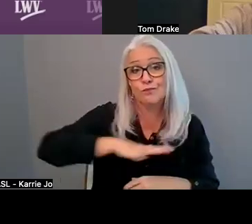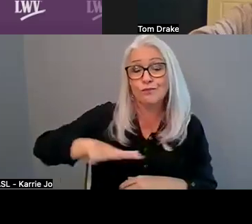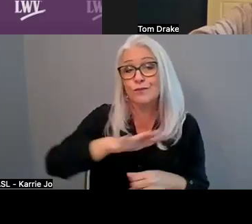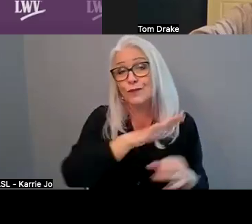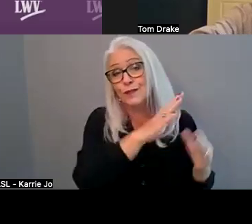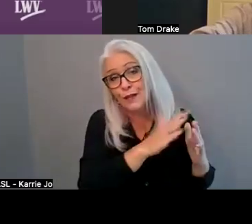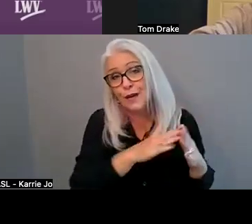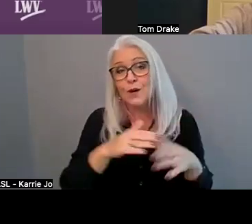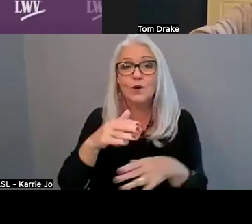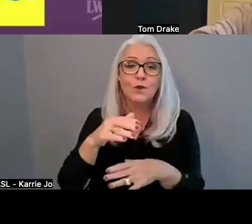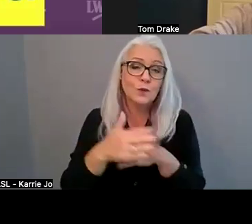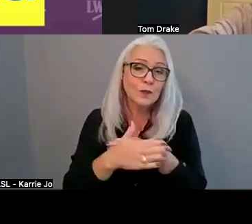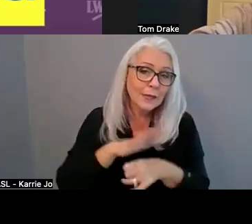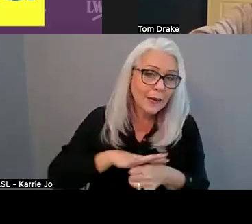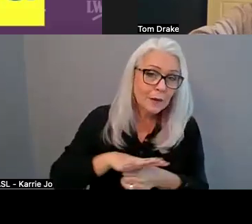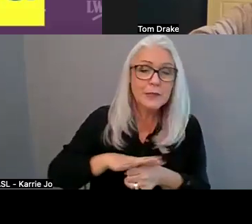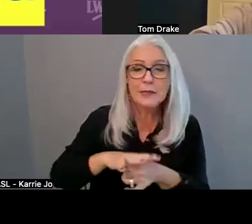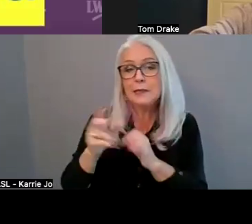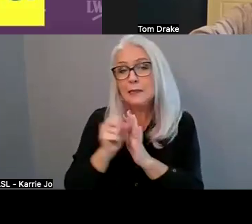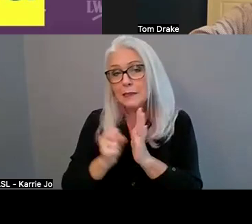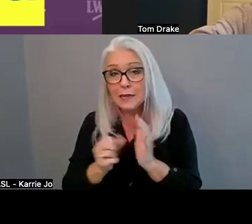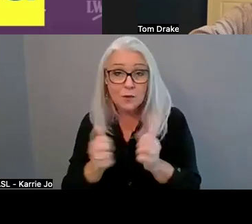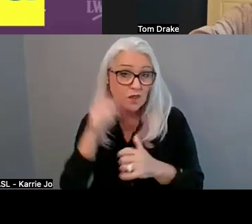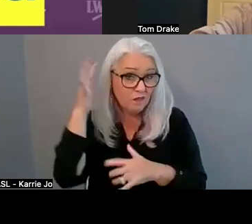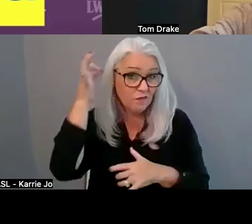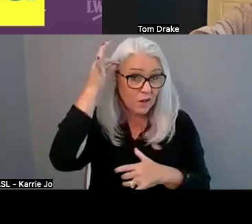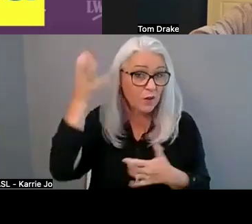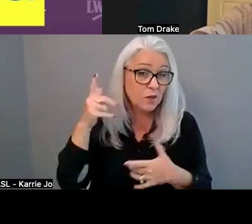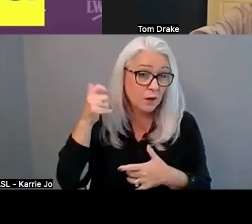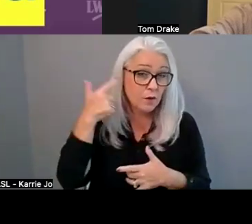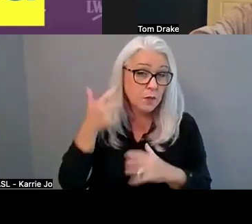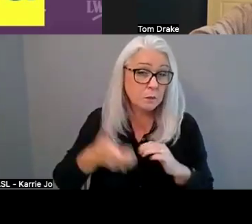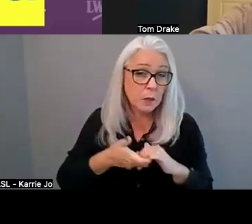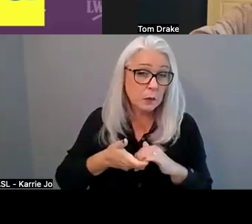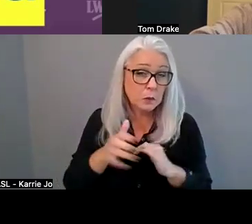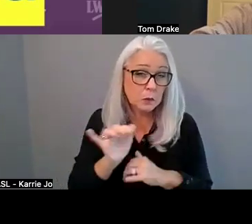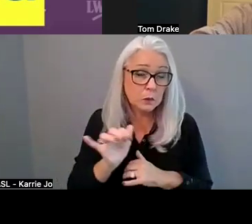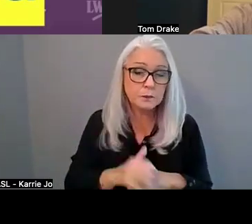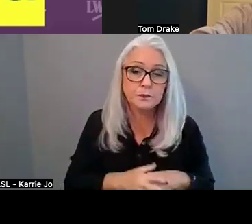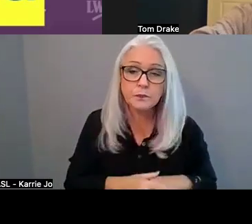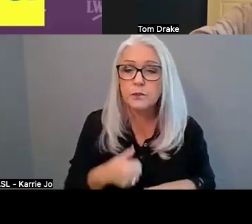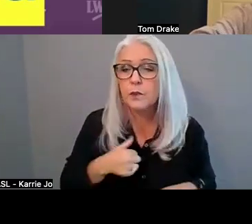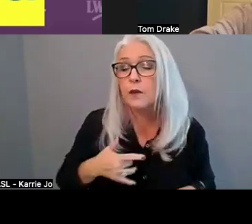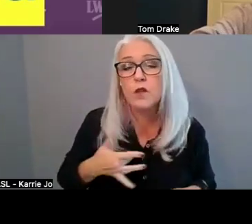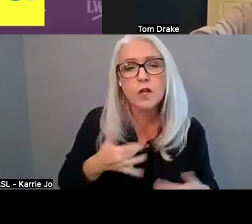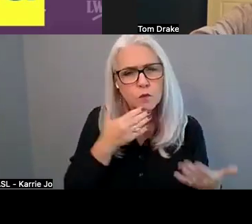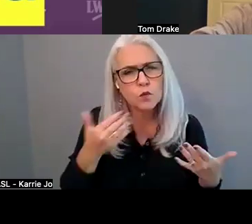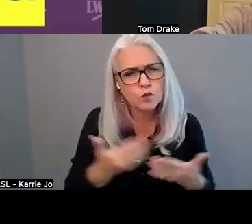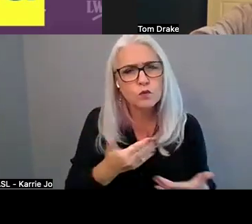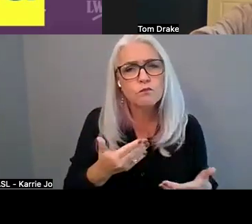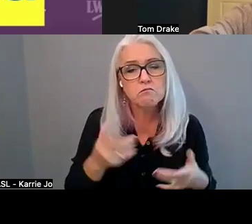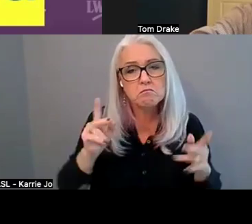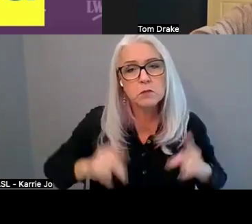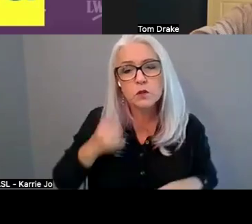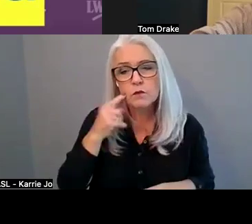state, and in with our federal government partners. And I feel like I'm a well-suited person for this position because